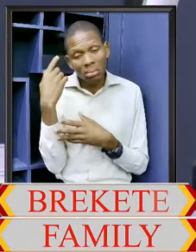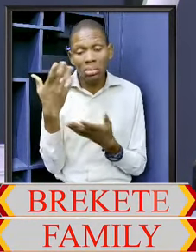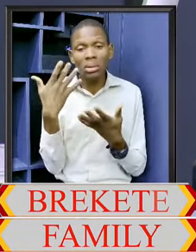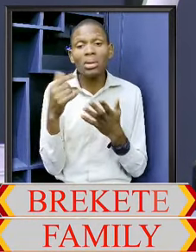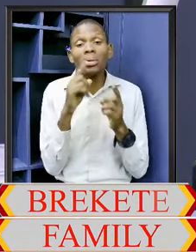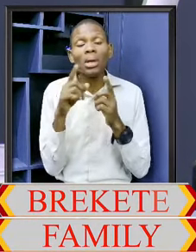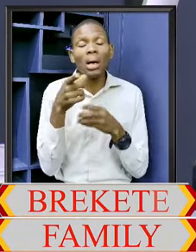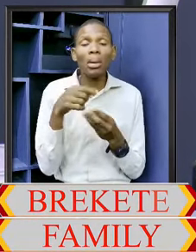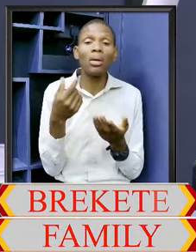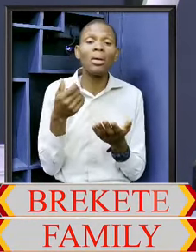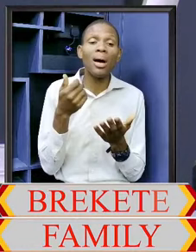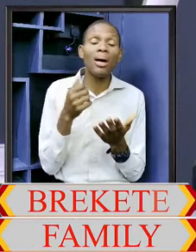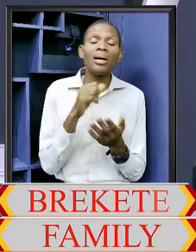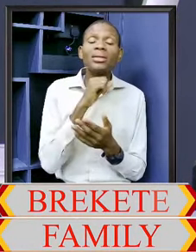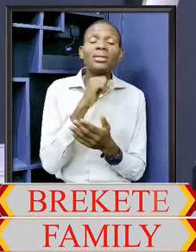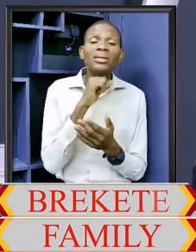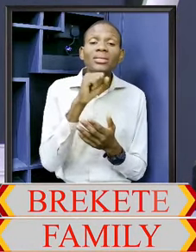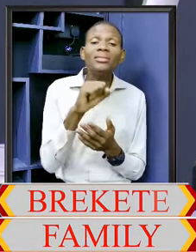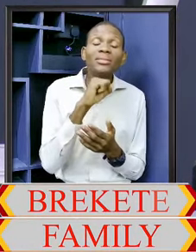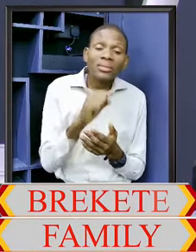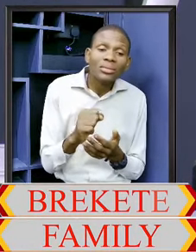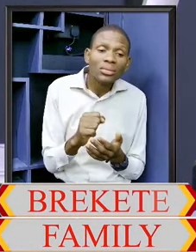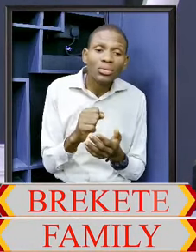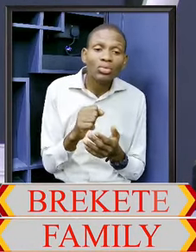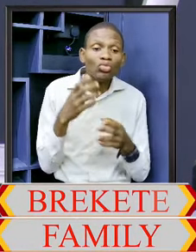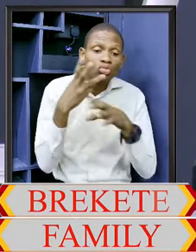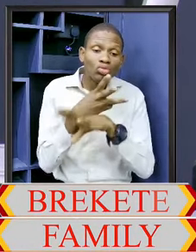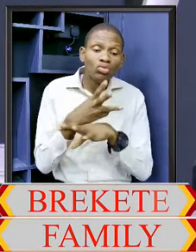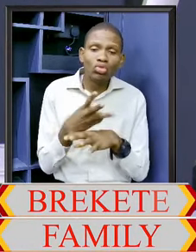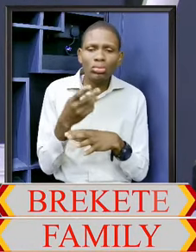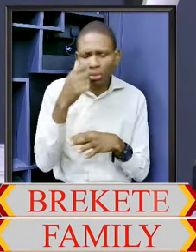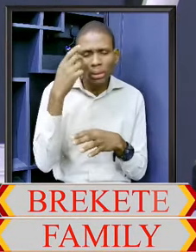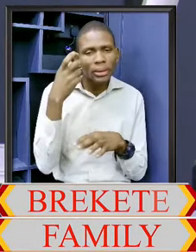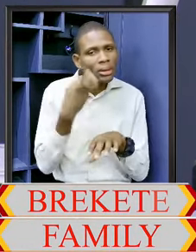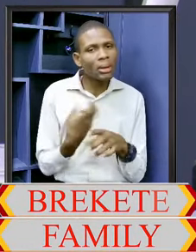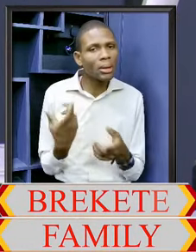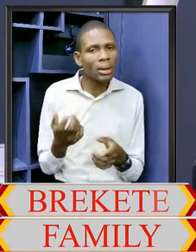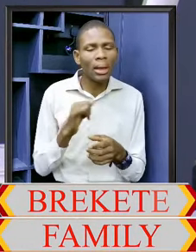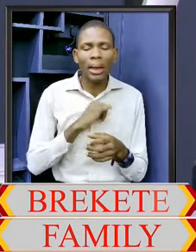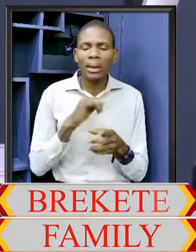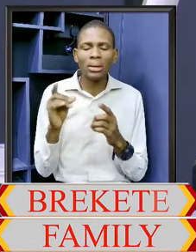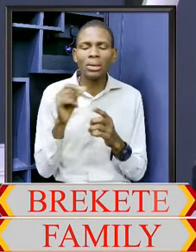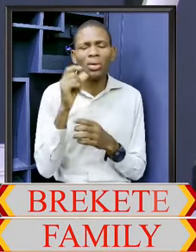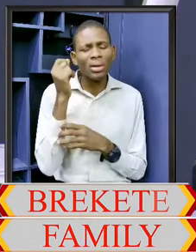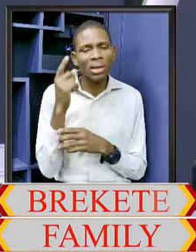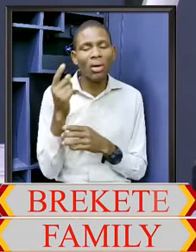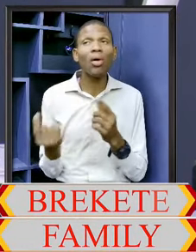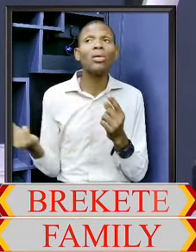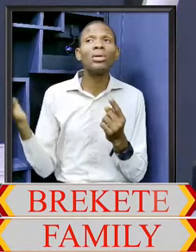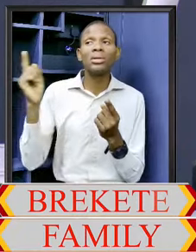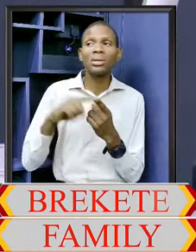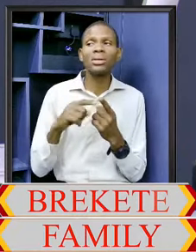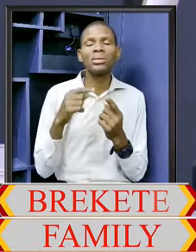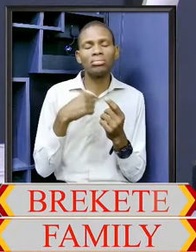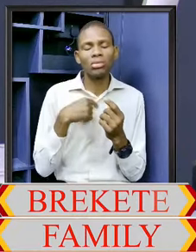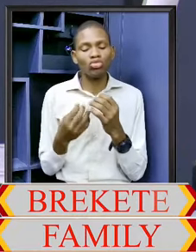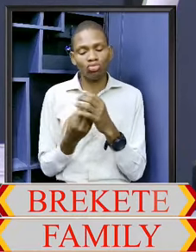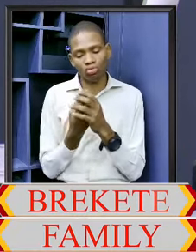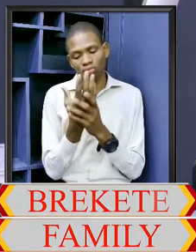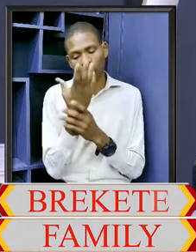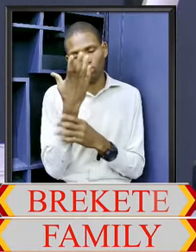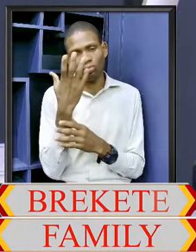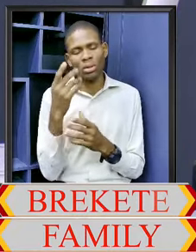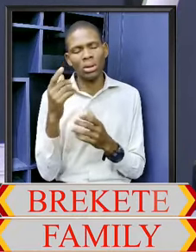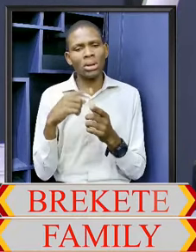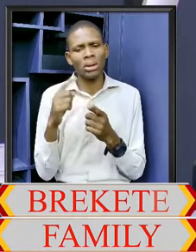hard. Mm-hmm. I know to understand them. Until I begin to grow up and I begin